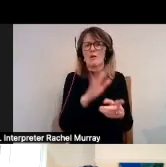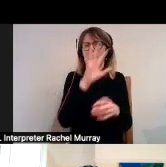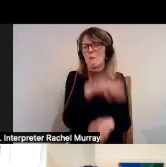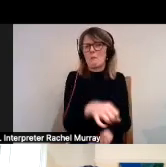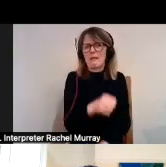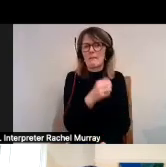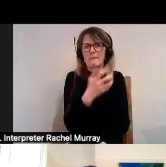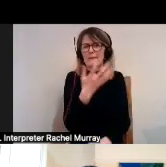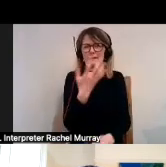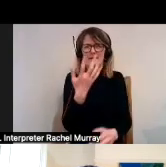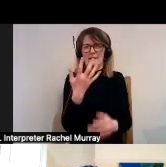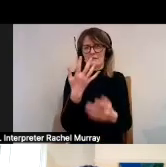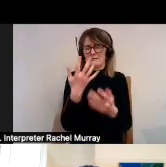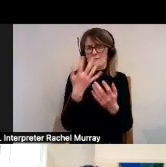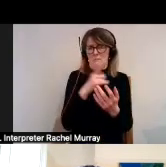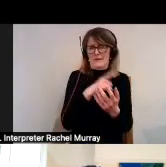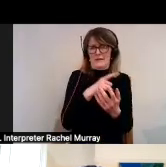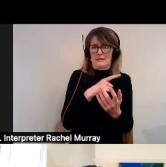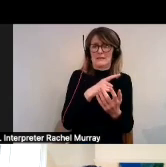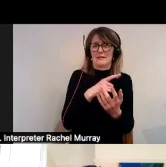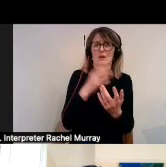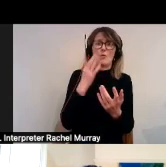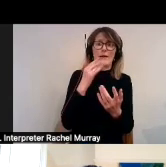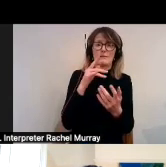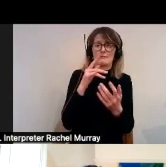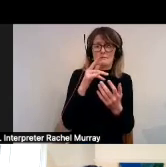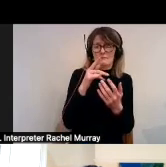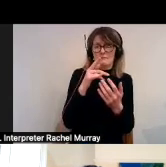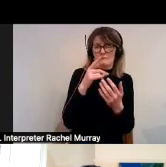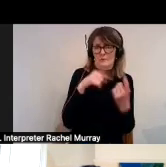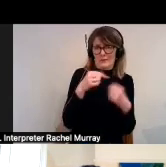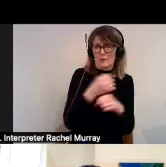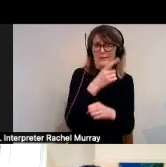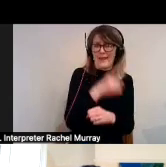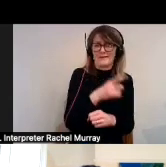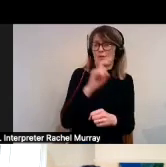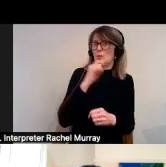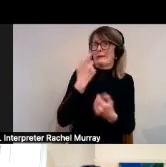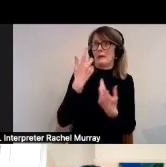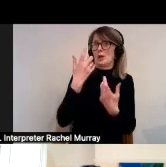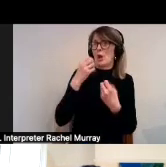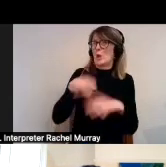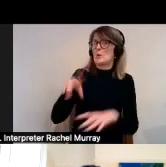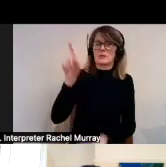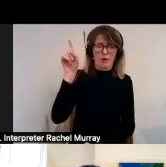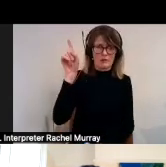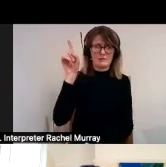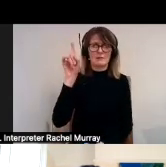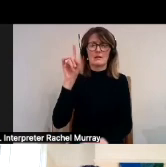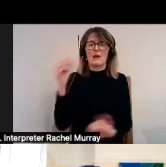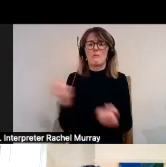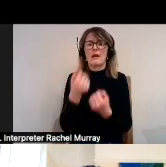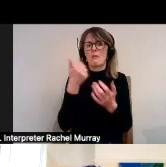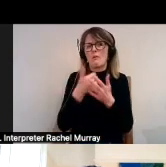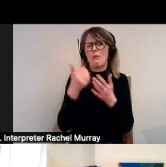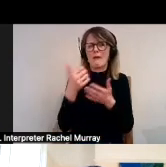other, and God. Power always protects, always trusts, always